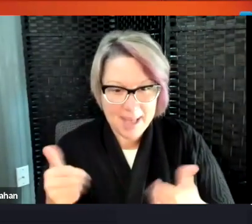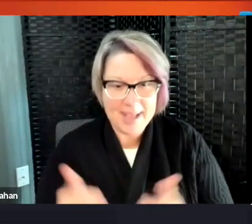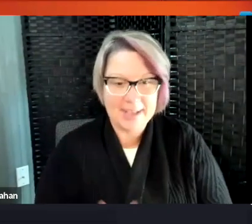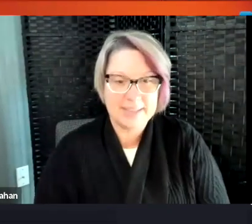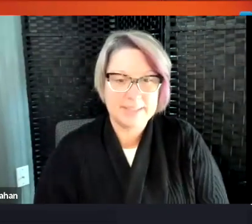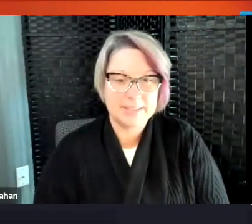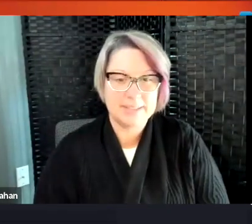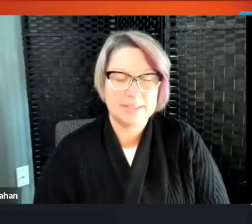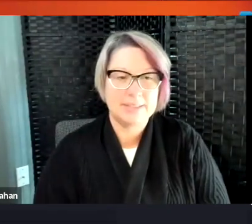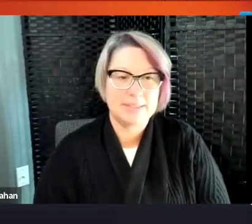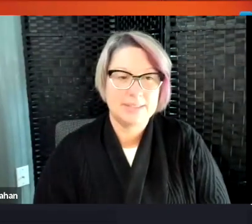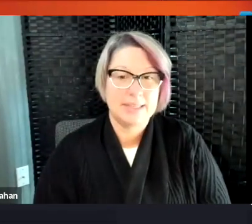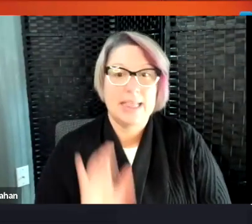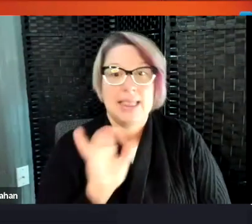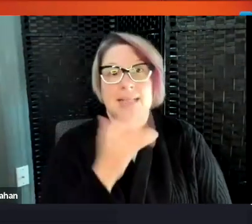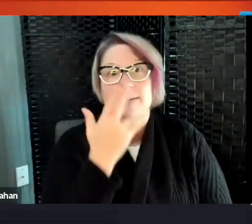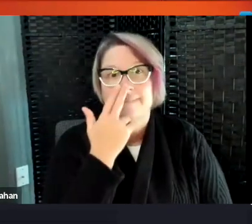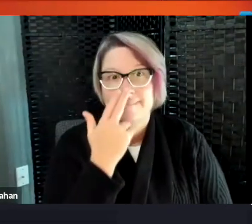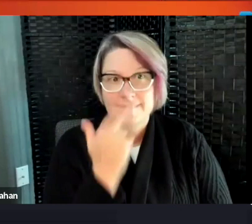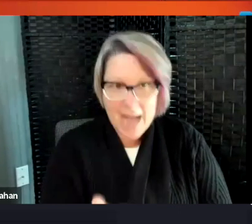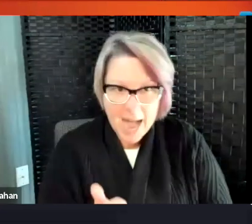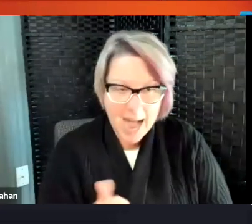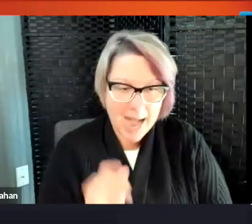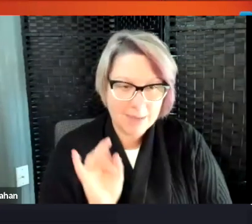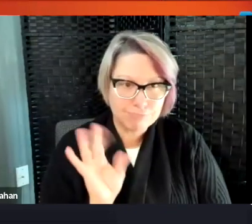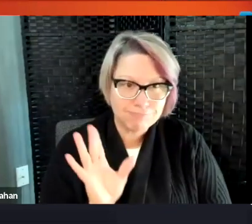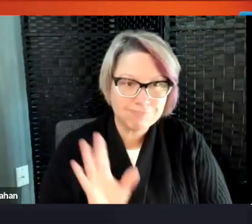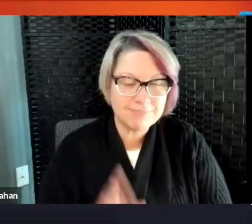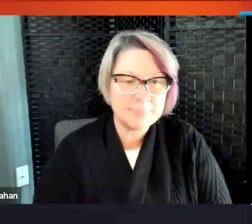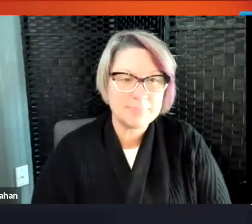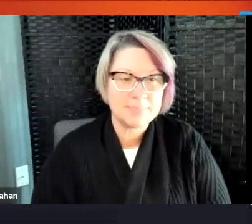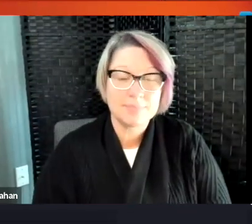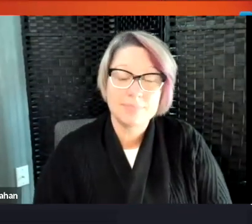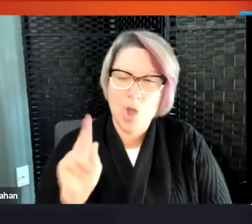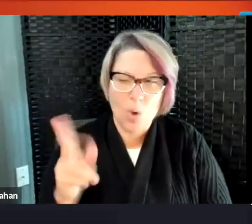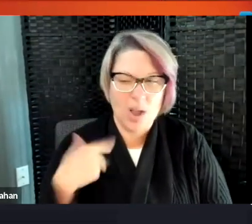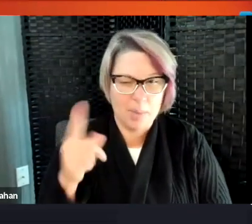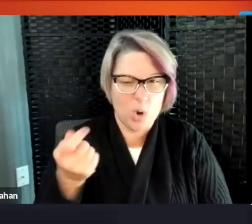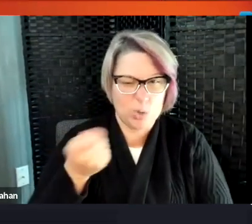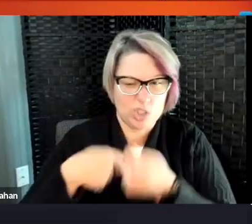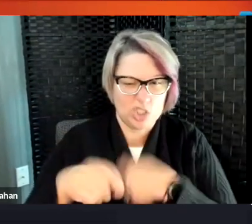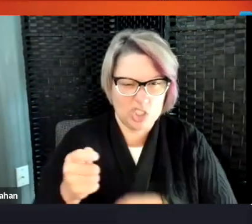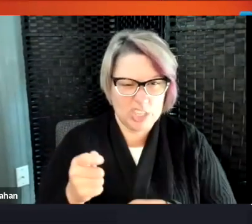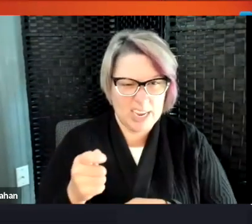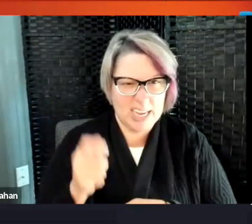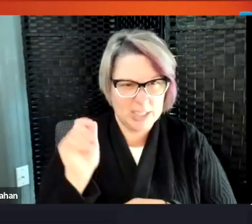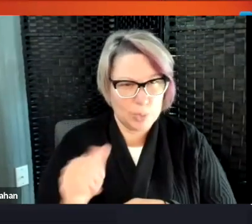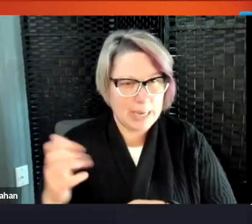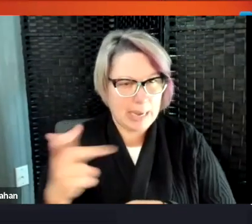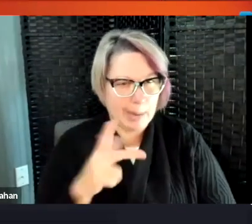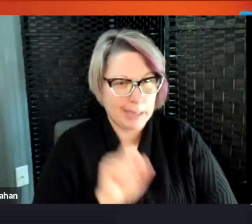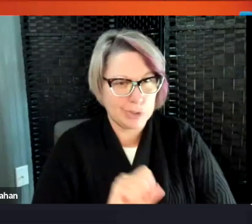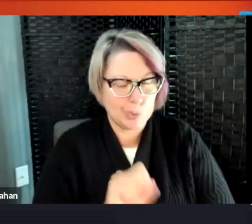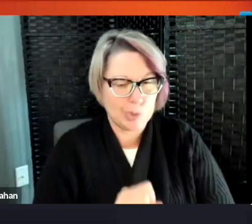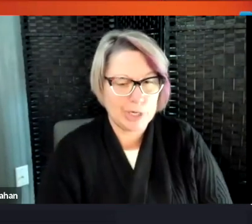That is the funniest thing I've ever seen. Alright, I'm gonna go get changed so we can get back to work.